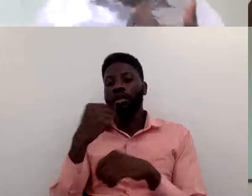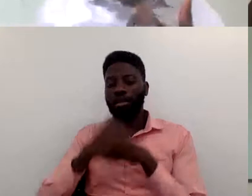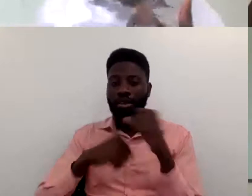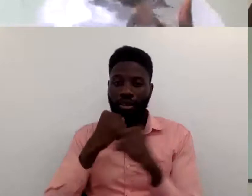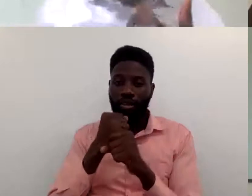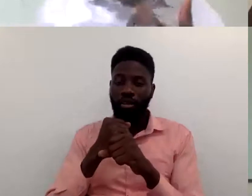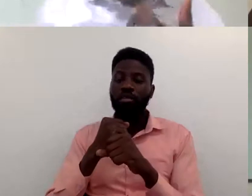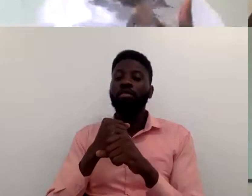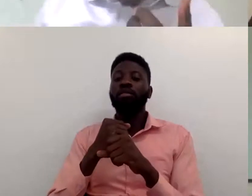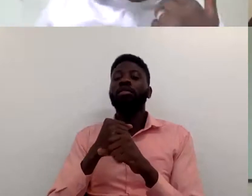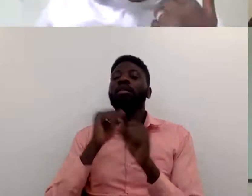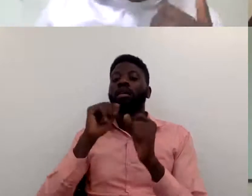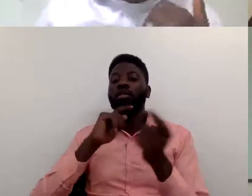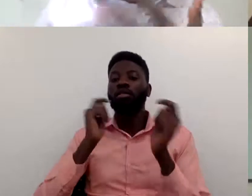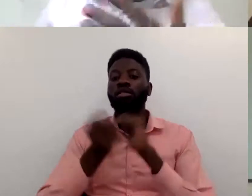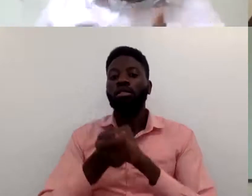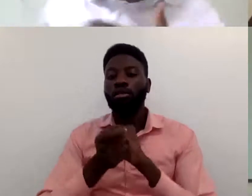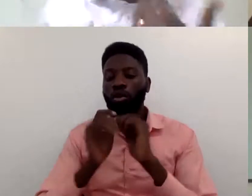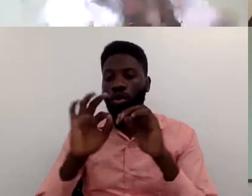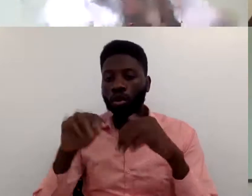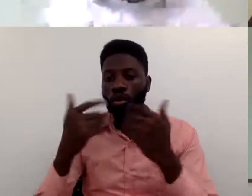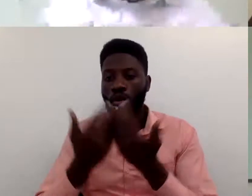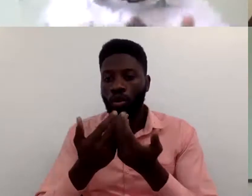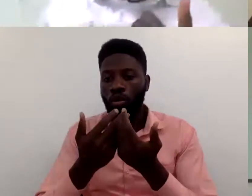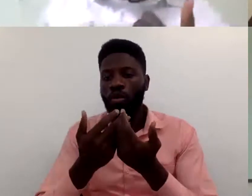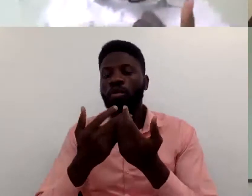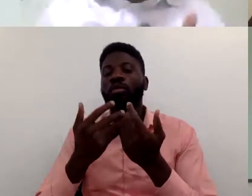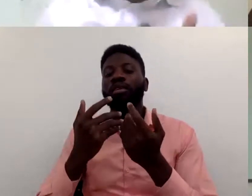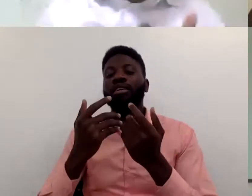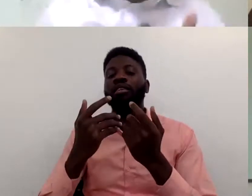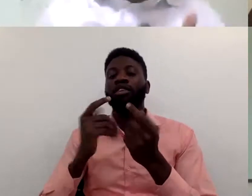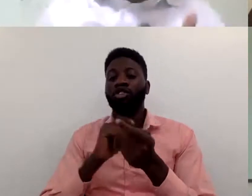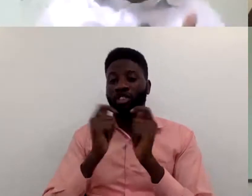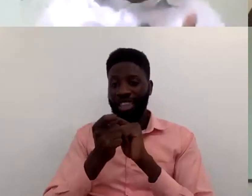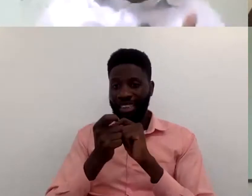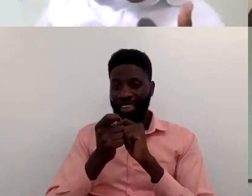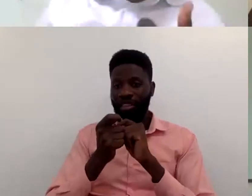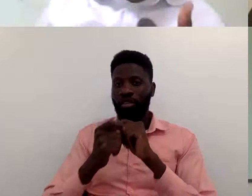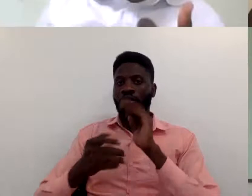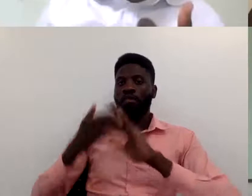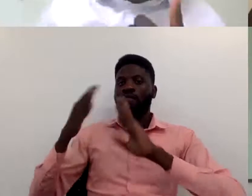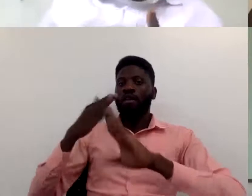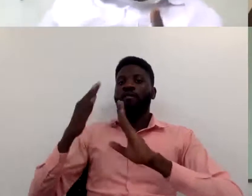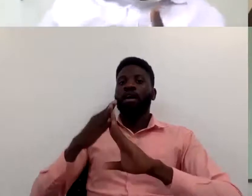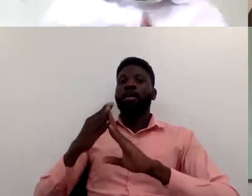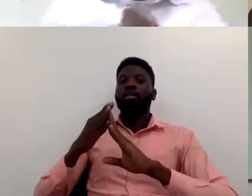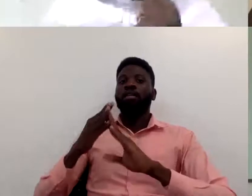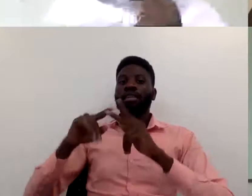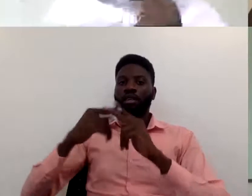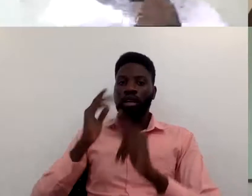will have changed or will accelerate in the change and in the manner that is presented.